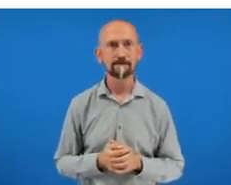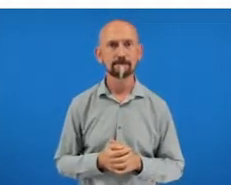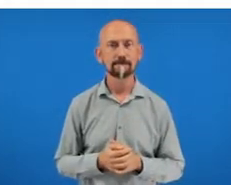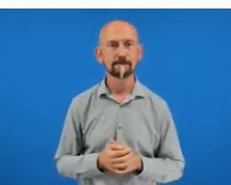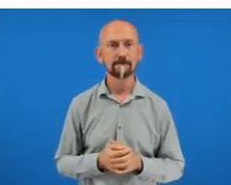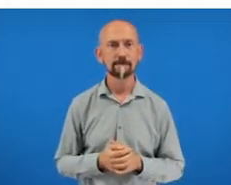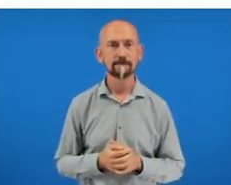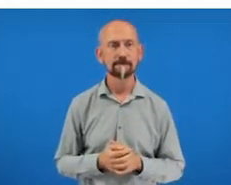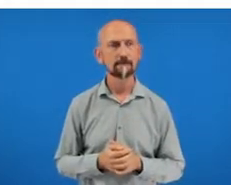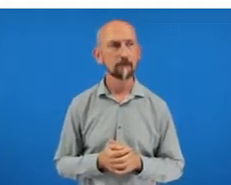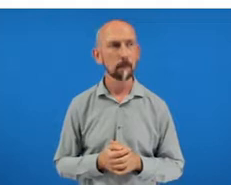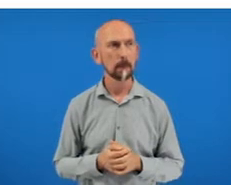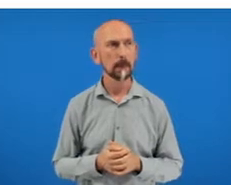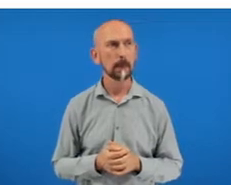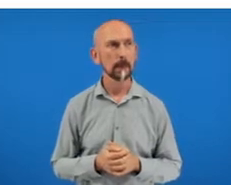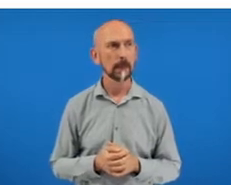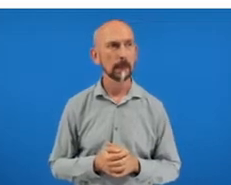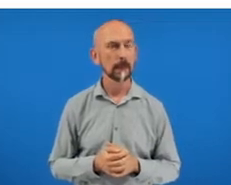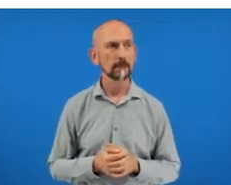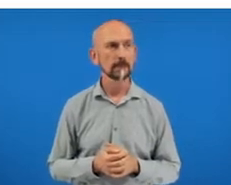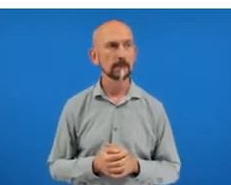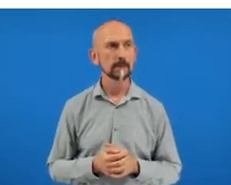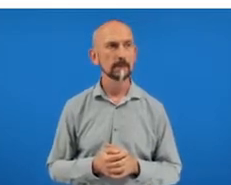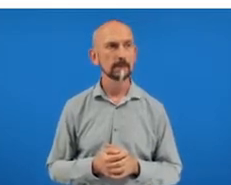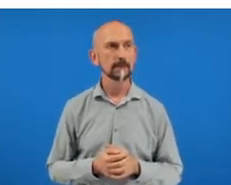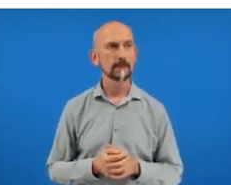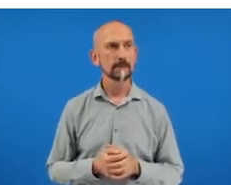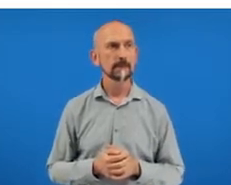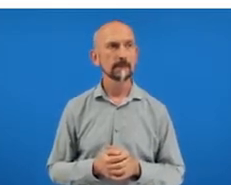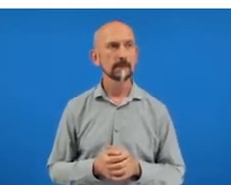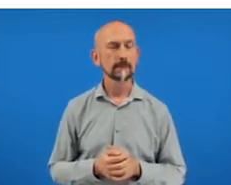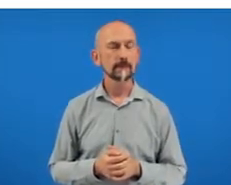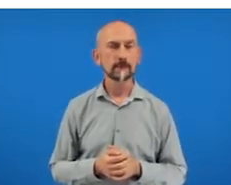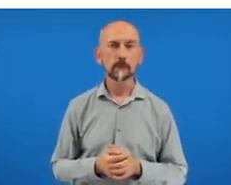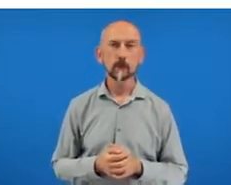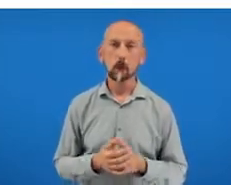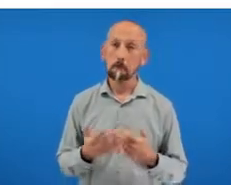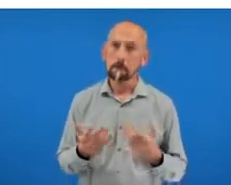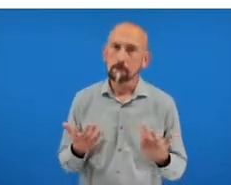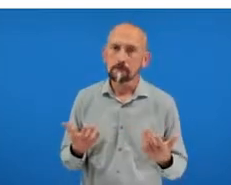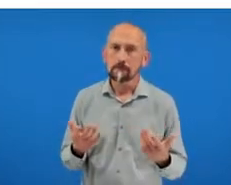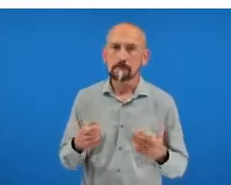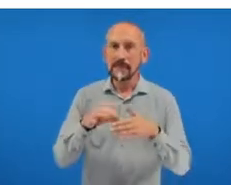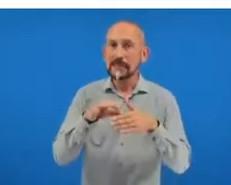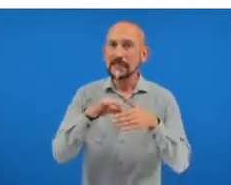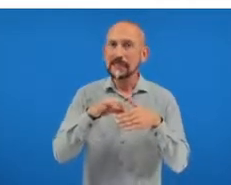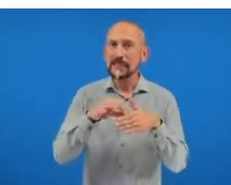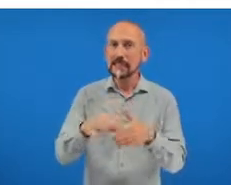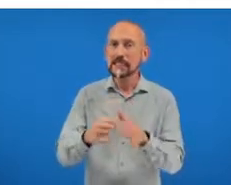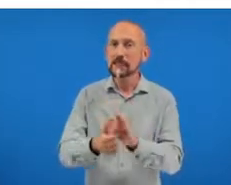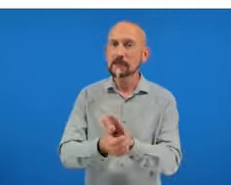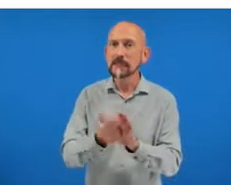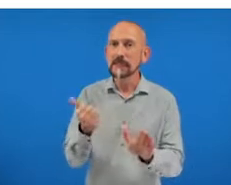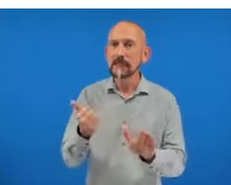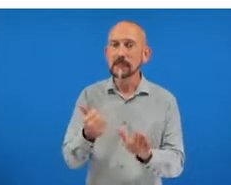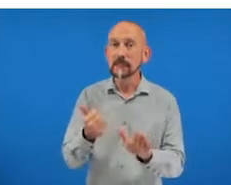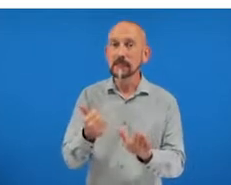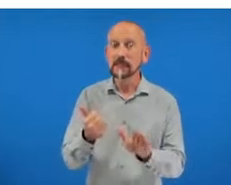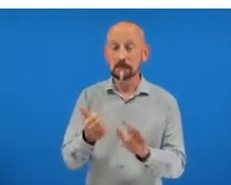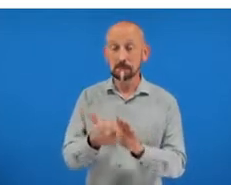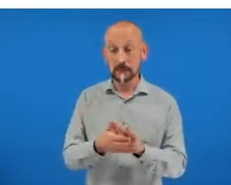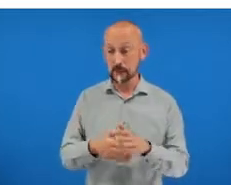So I guess leadership skills aren't something that come immediately after training.